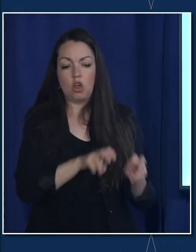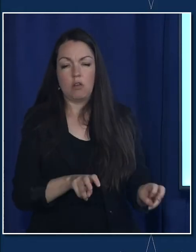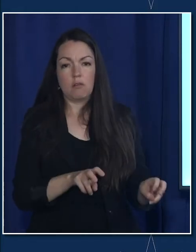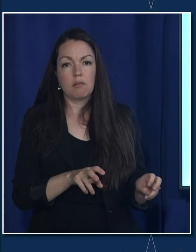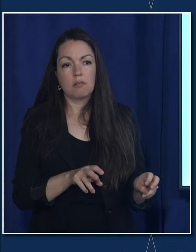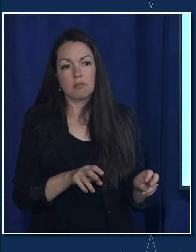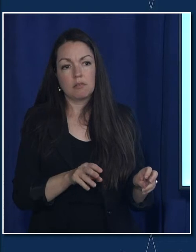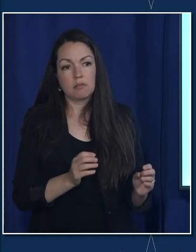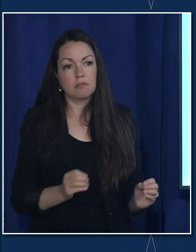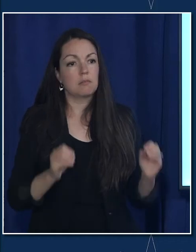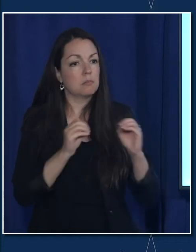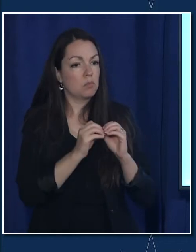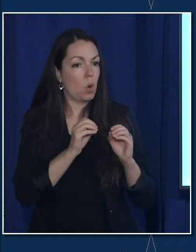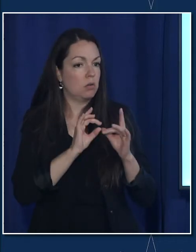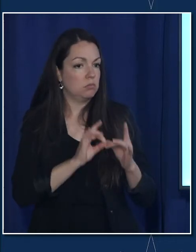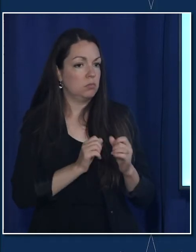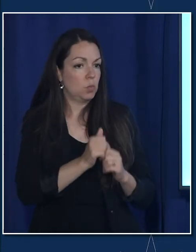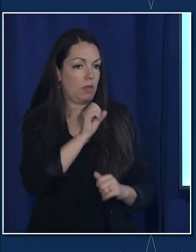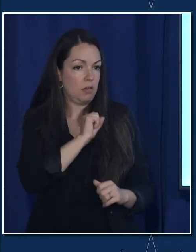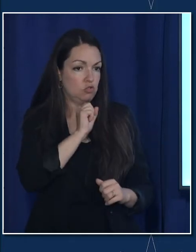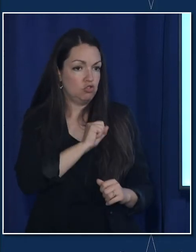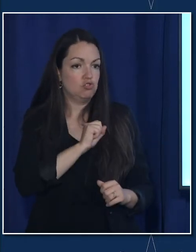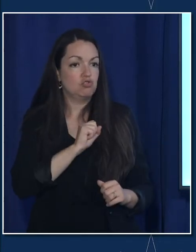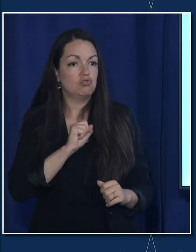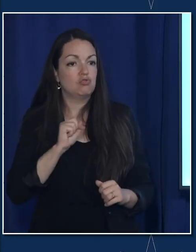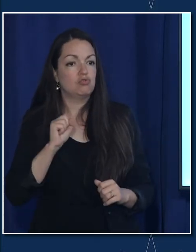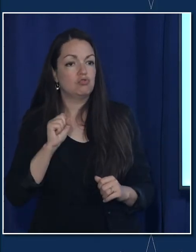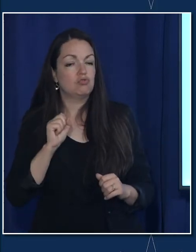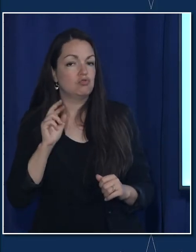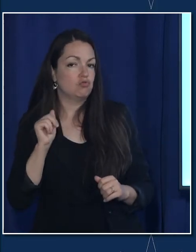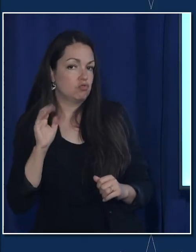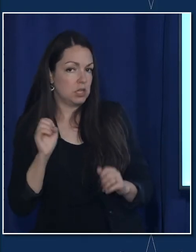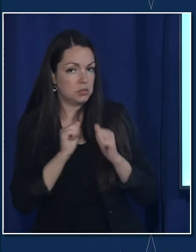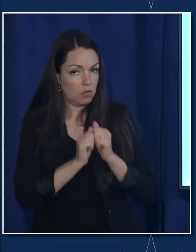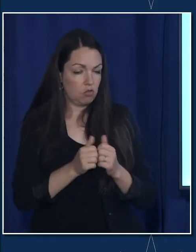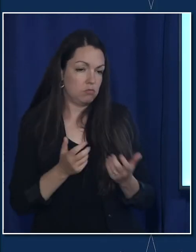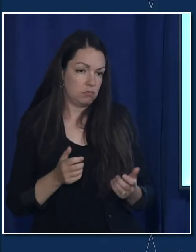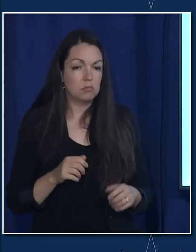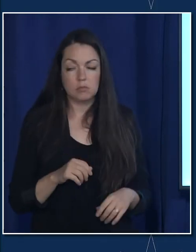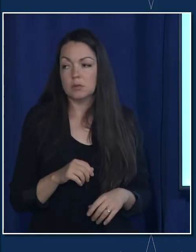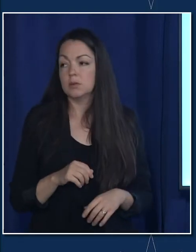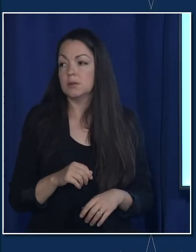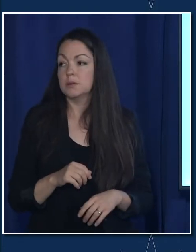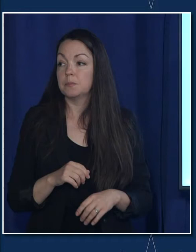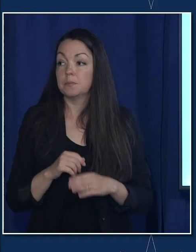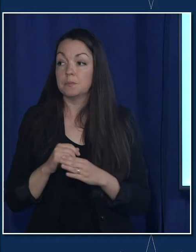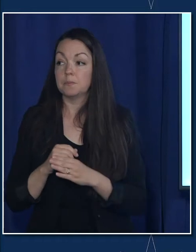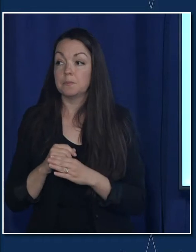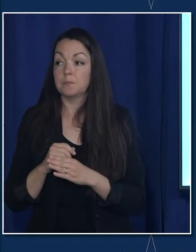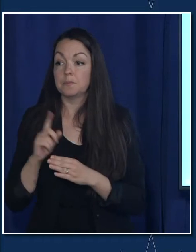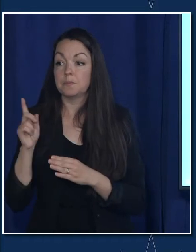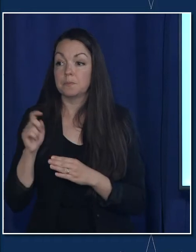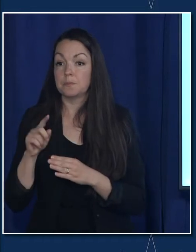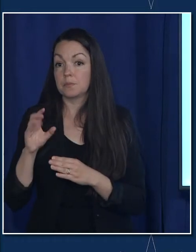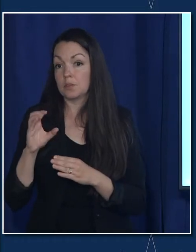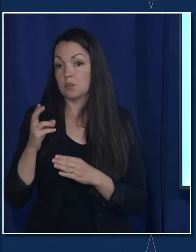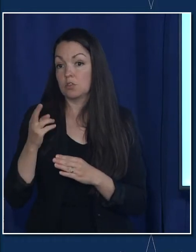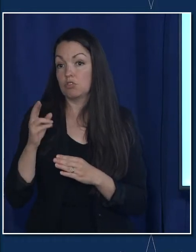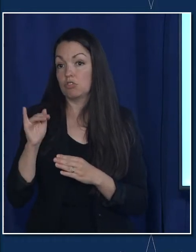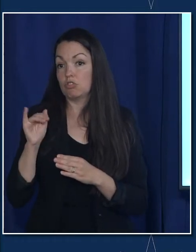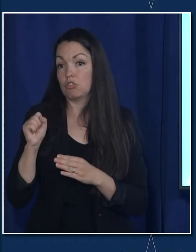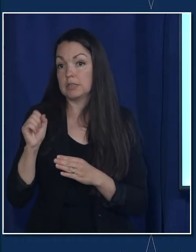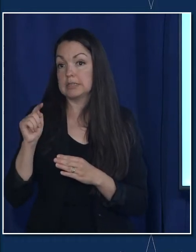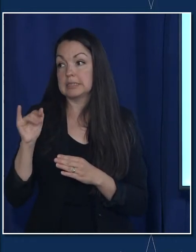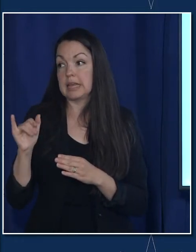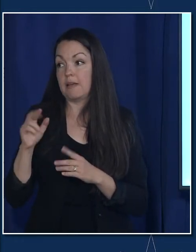it tends to be more the age and the race together. Okay, cool. Mm-hmm. Dr. Arwady, Chris Ty from CBS 2.